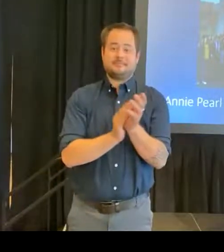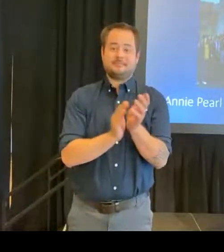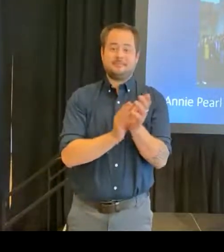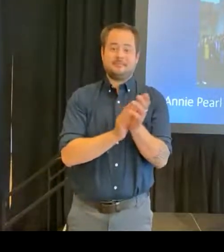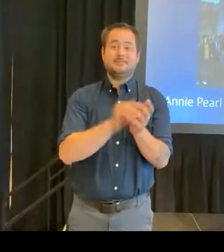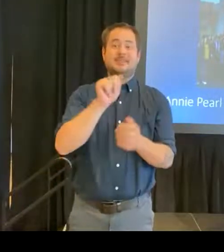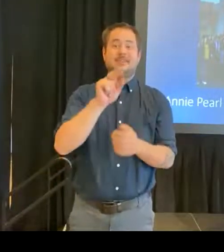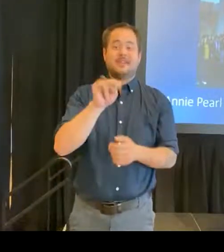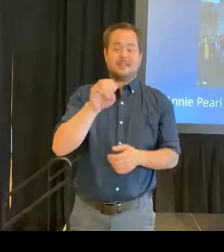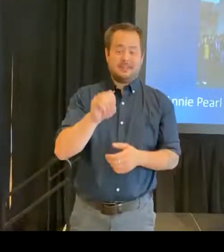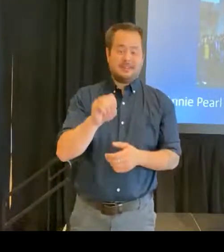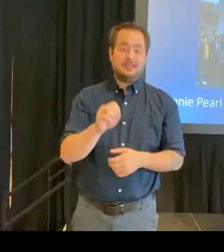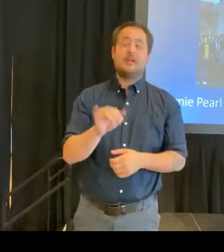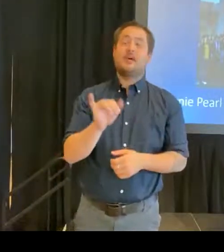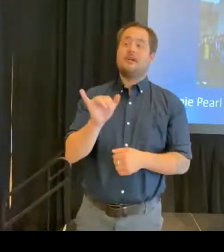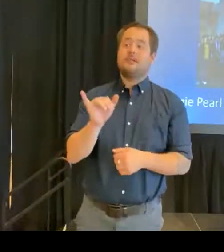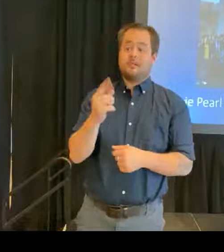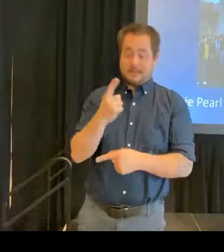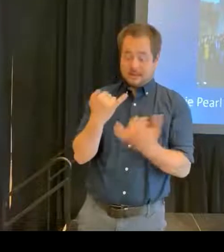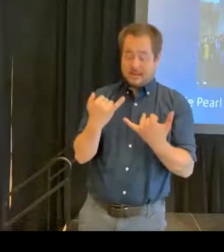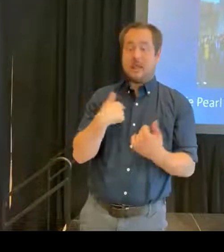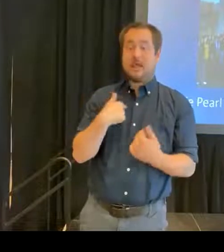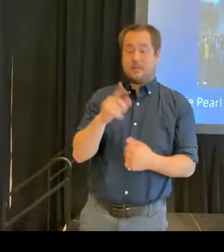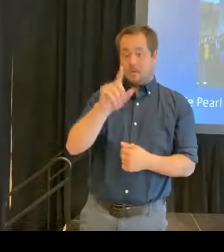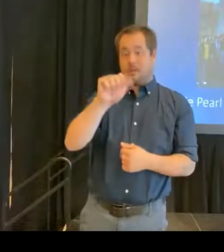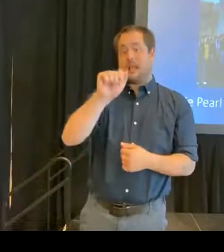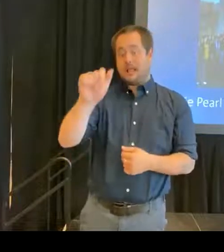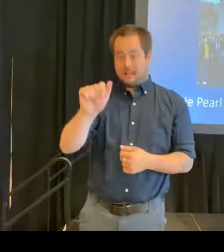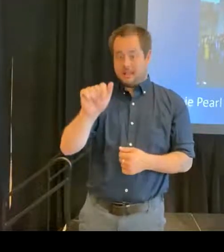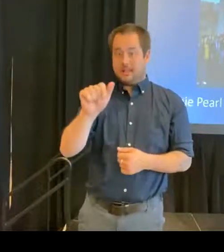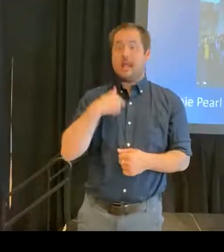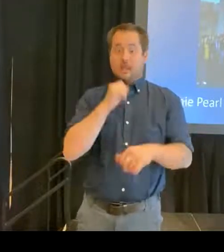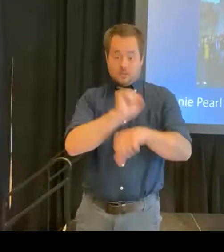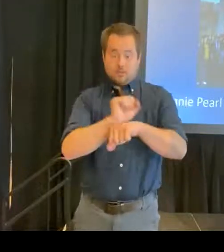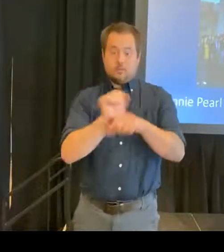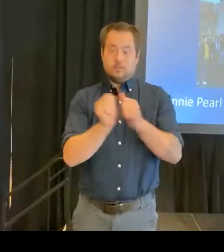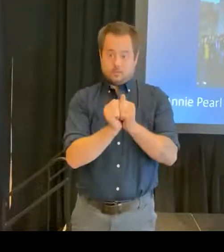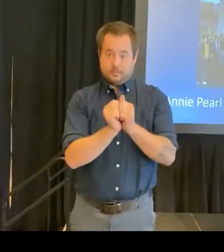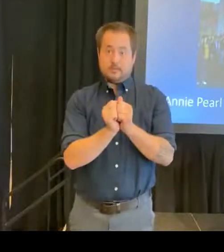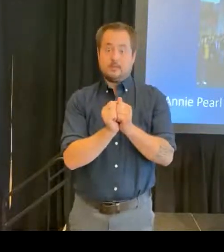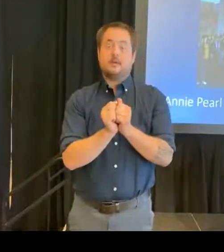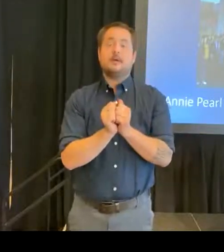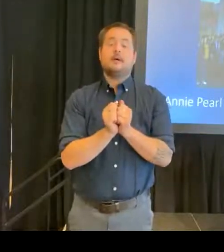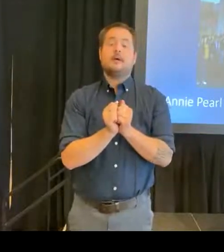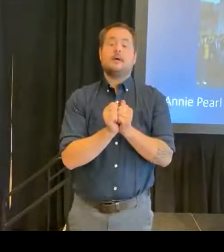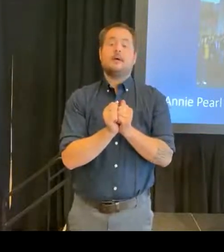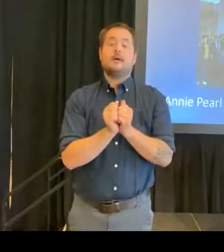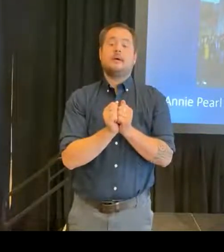Oh, now I'm in Selma, Alabama, working with the